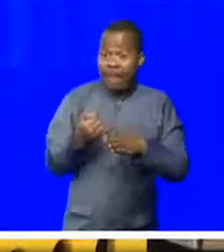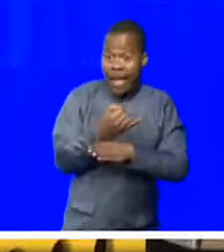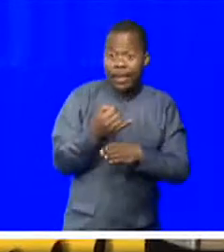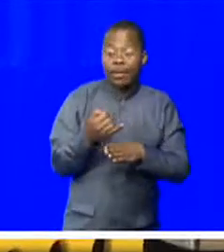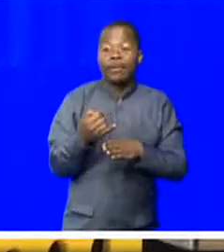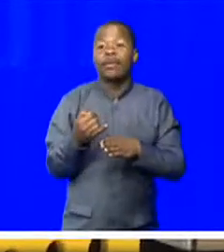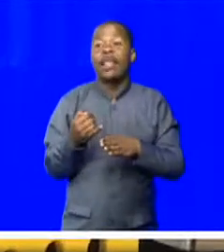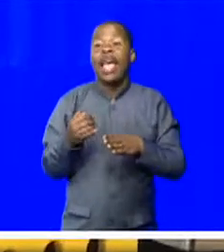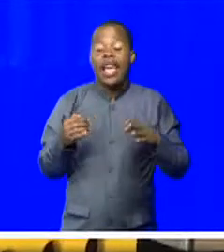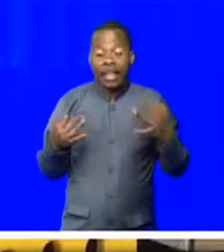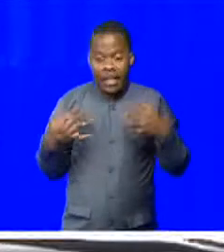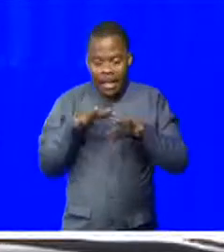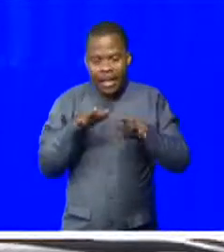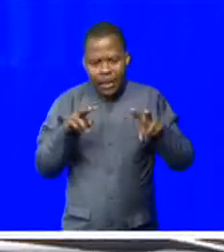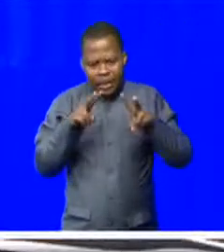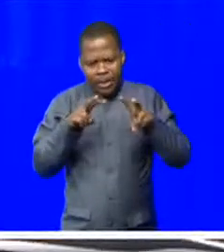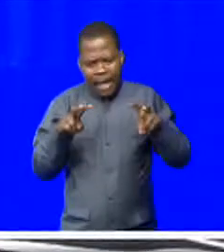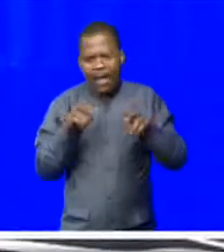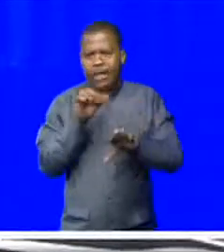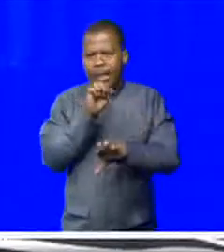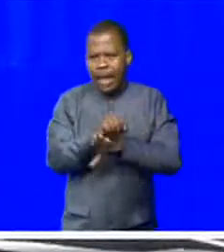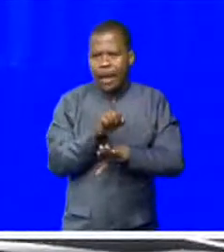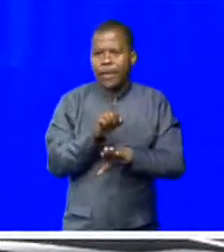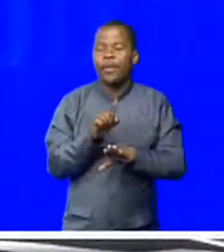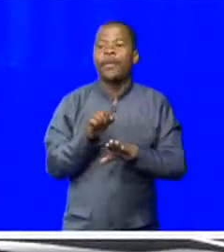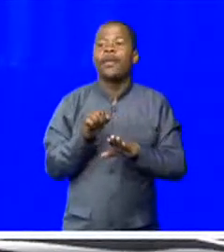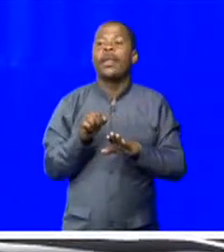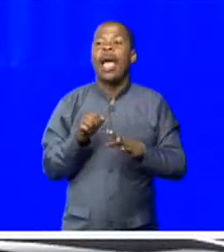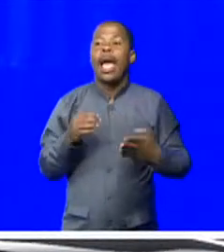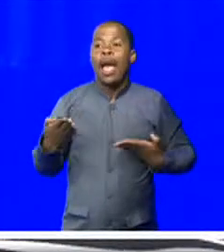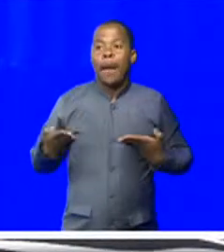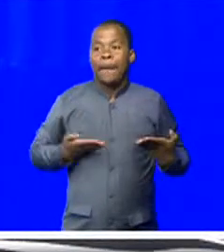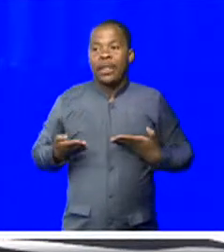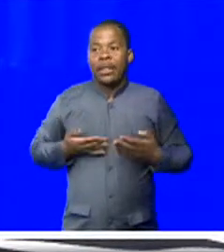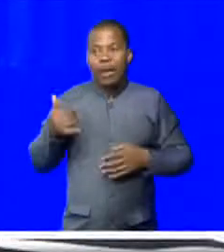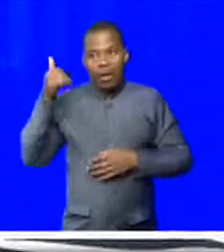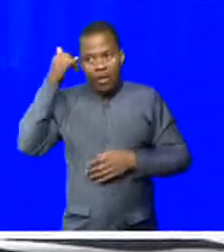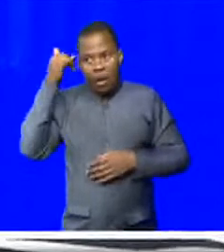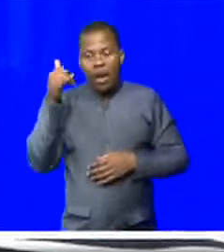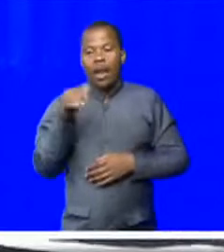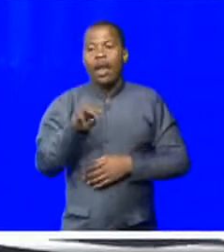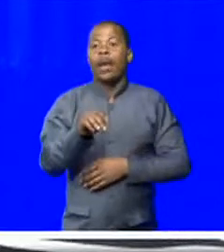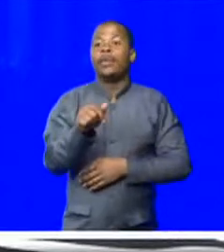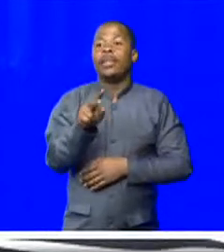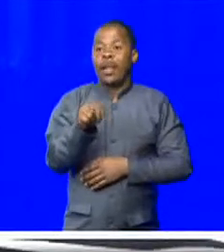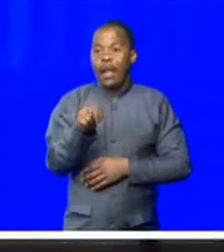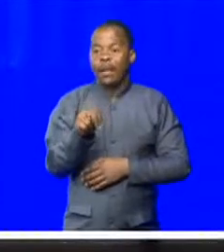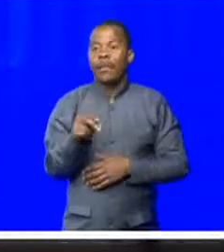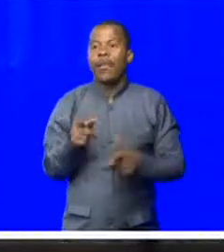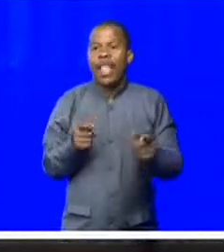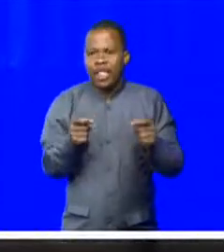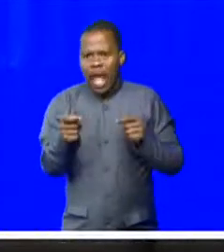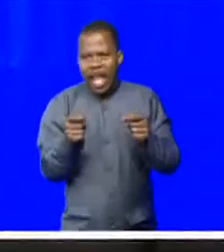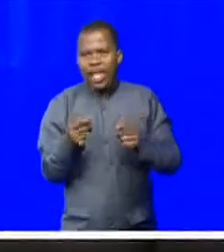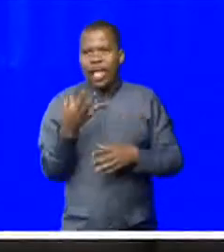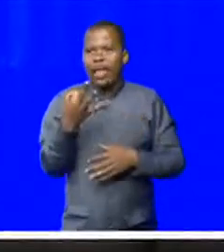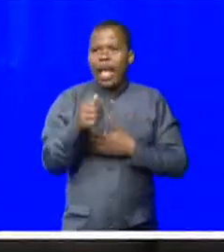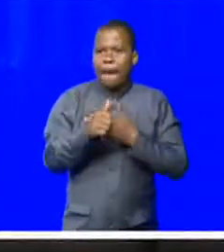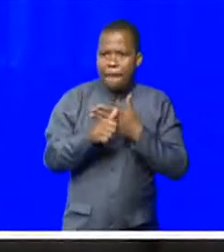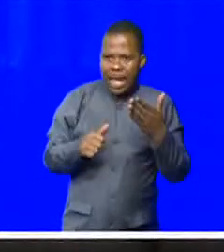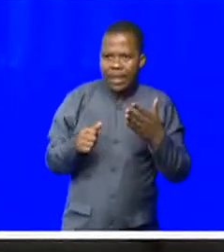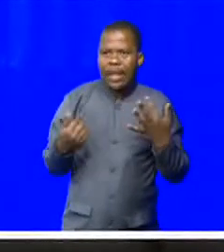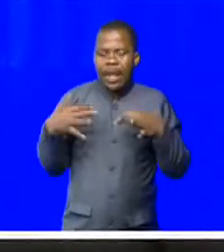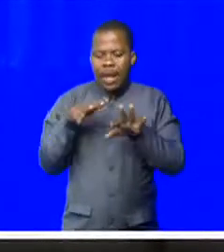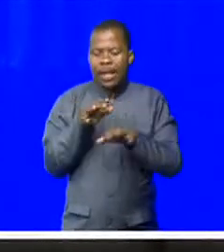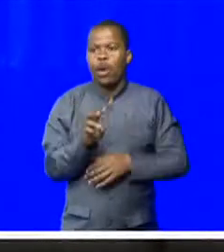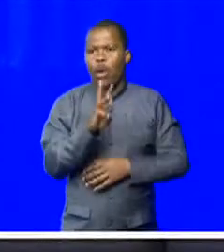in much developed countries. MTN Eswatini will be driving the 5G proof of concept for a period of 3 months.